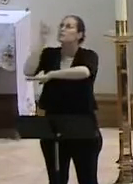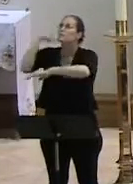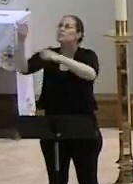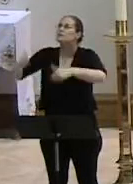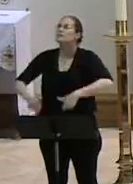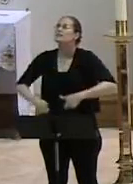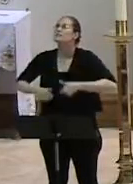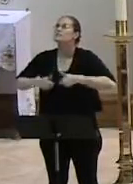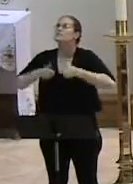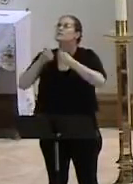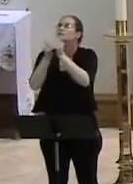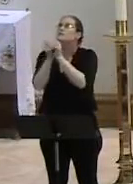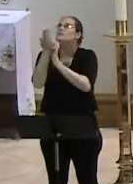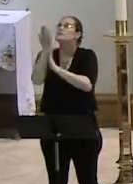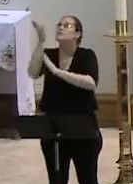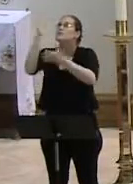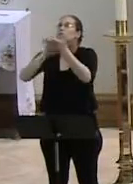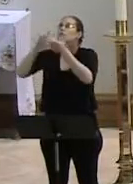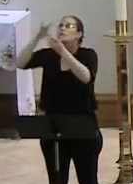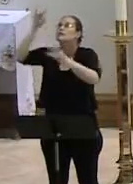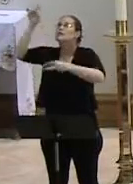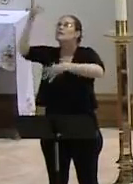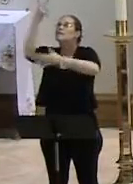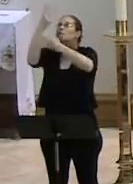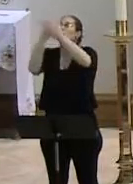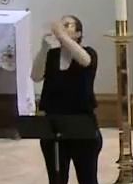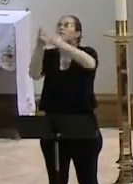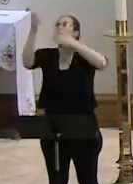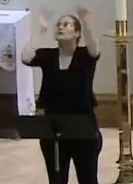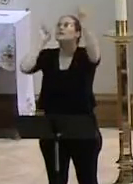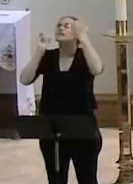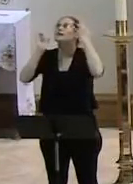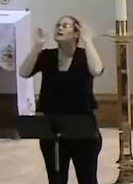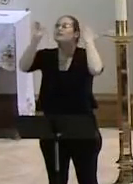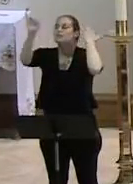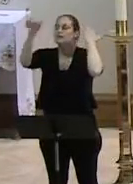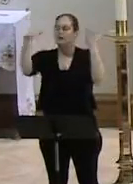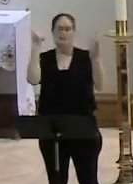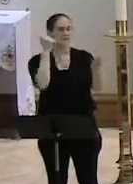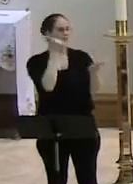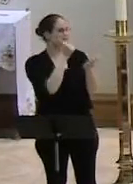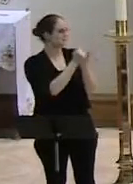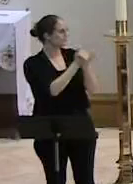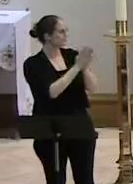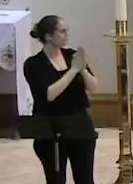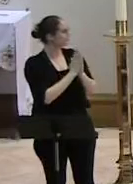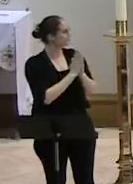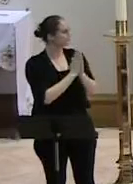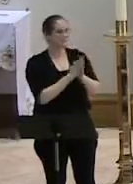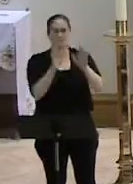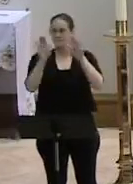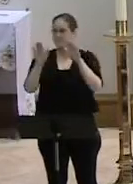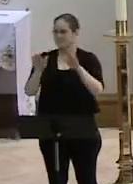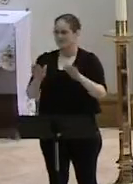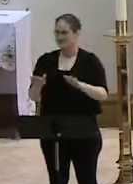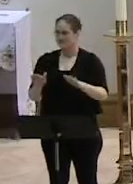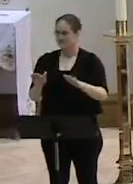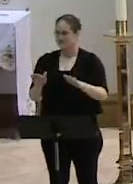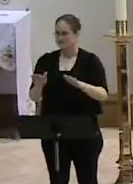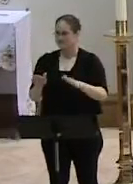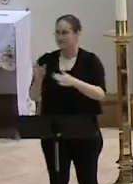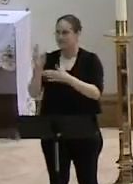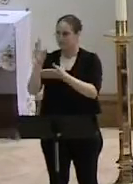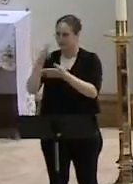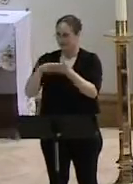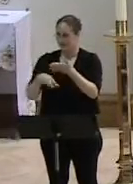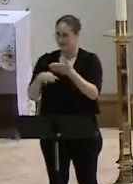you in the unity of the Holy Spirit, God forever and ever. Amen. Please be seated now for our